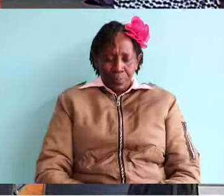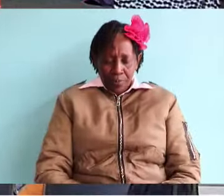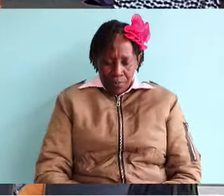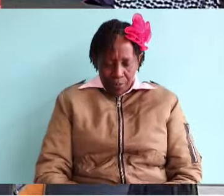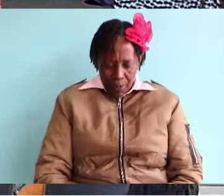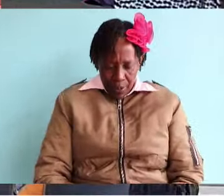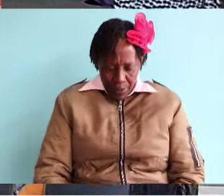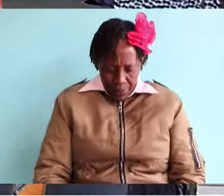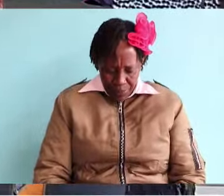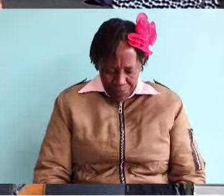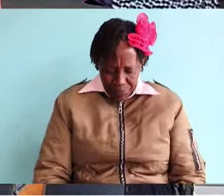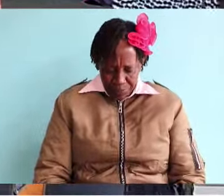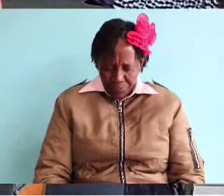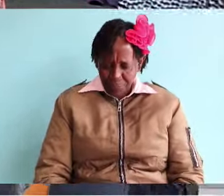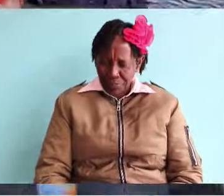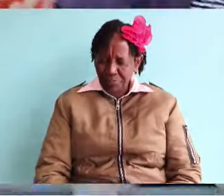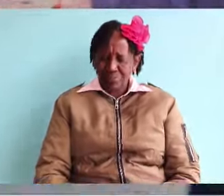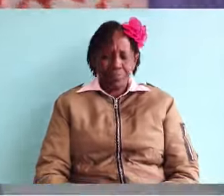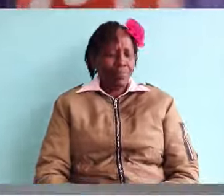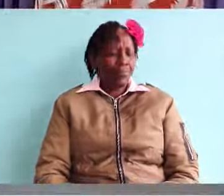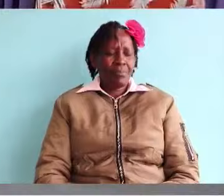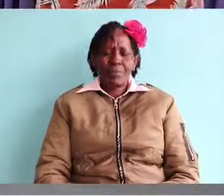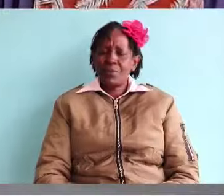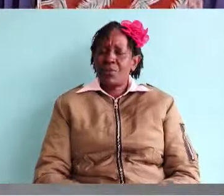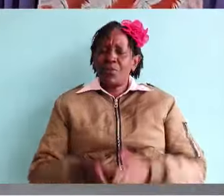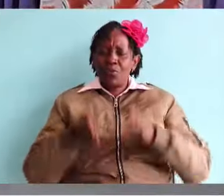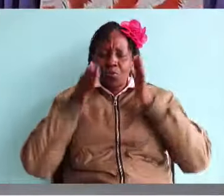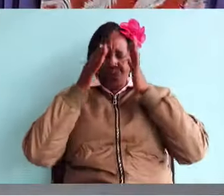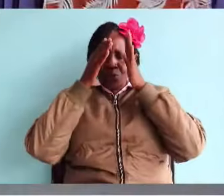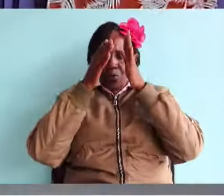Indeed, O Lord, we choose to turn our eyes to You.